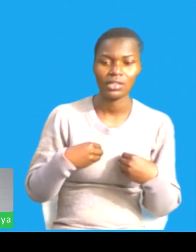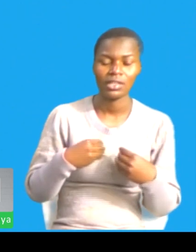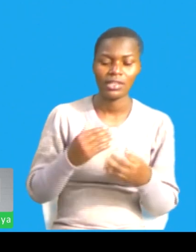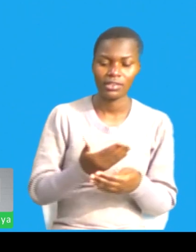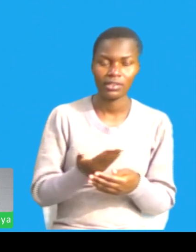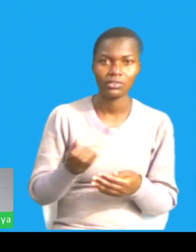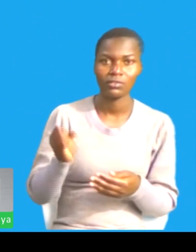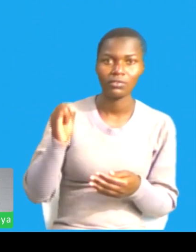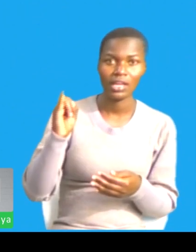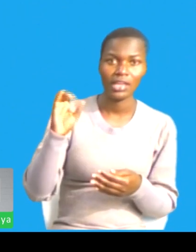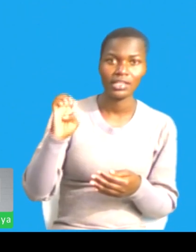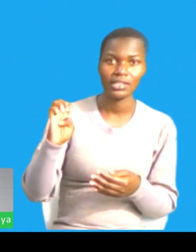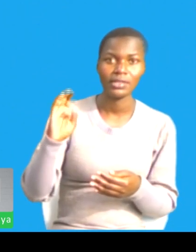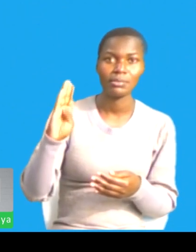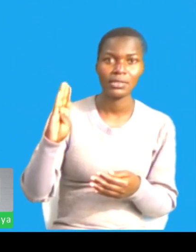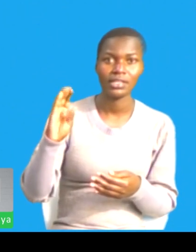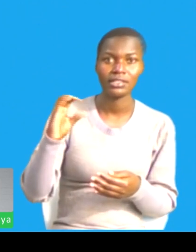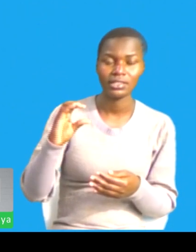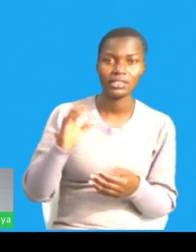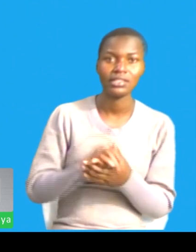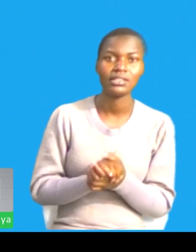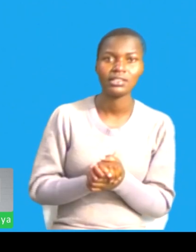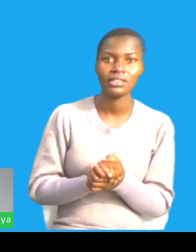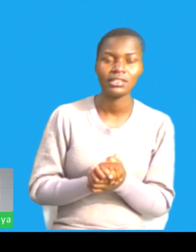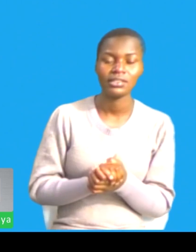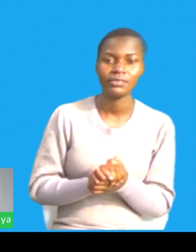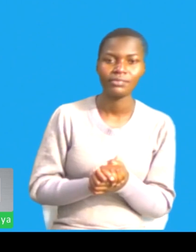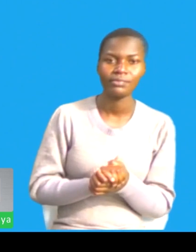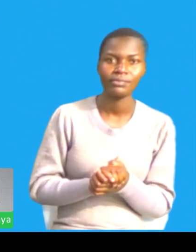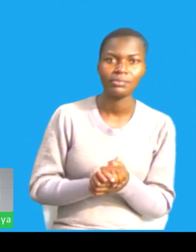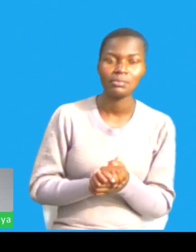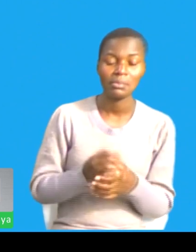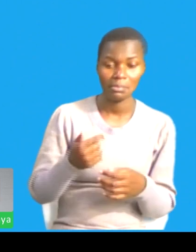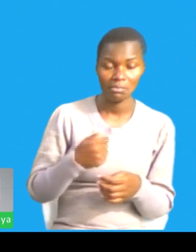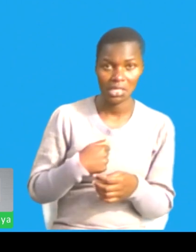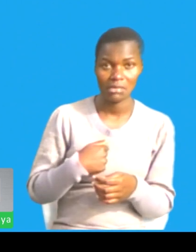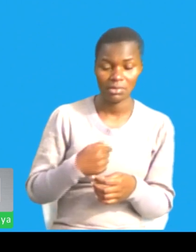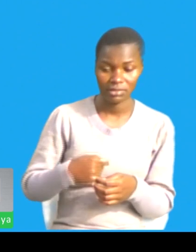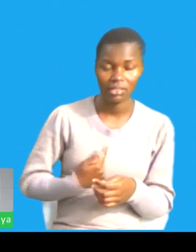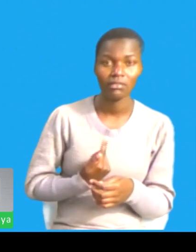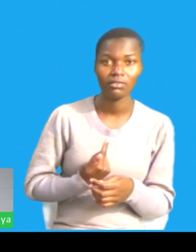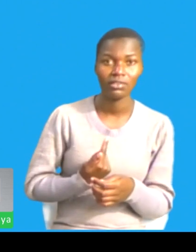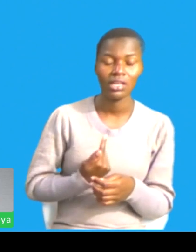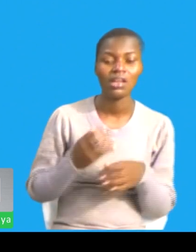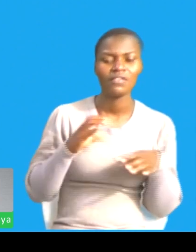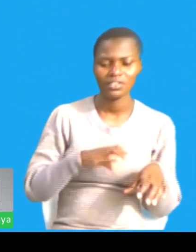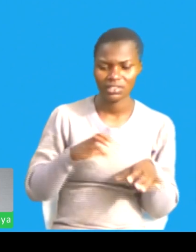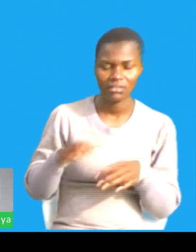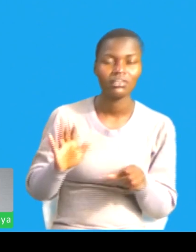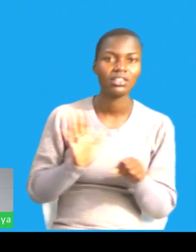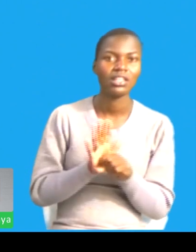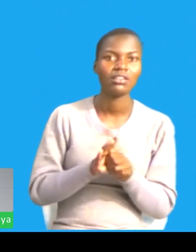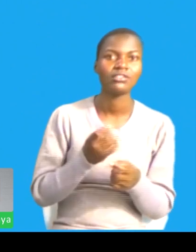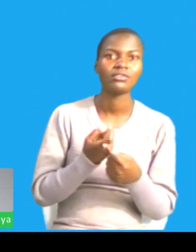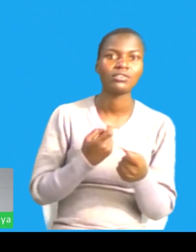IEBC, which selection panel, which naona inaenda mbali sana. Yeah, even me as a person, have suffered from IEBC. I